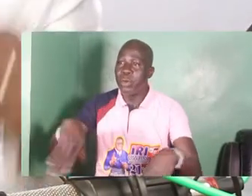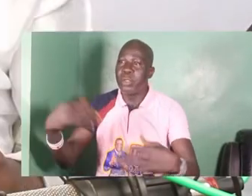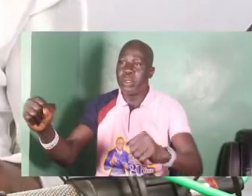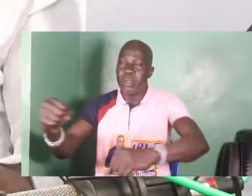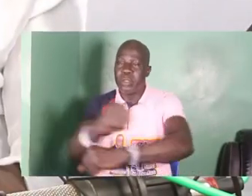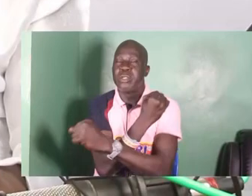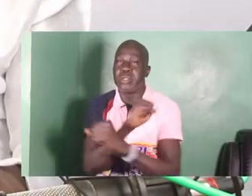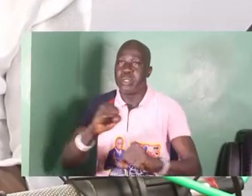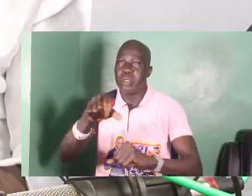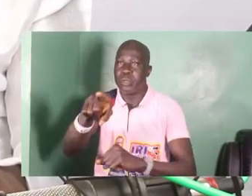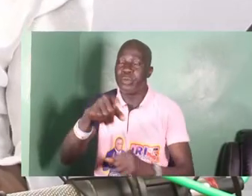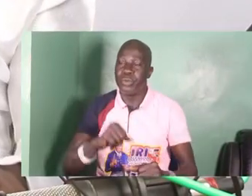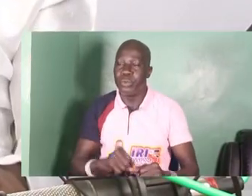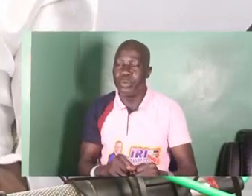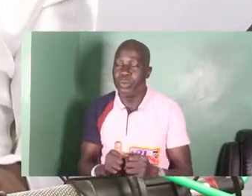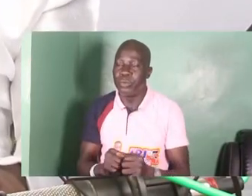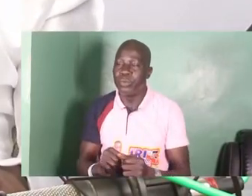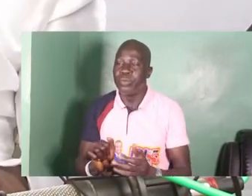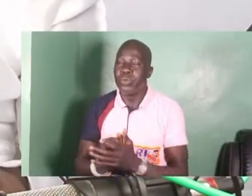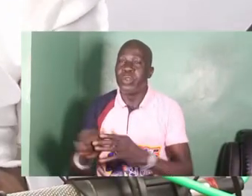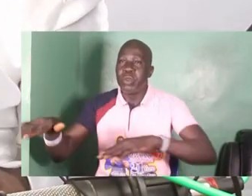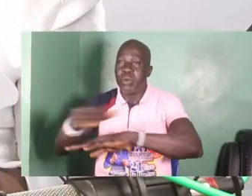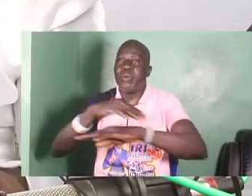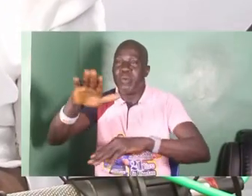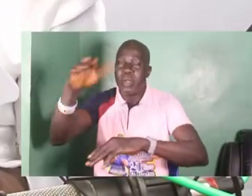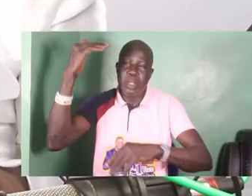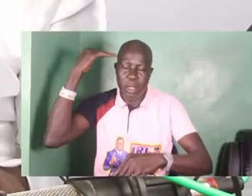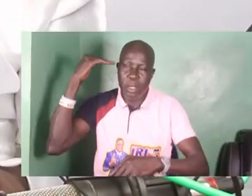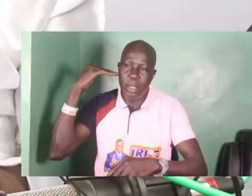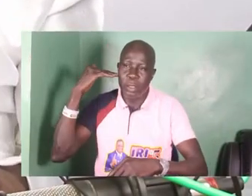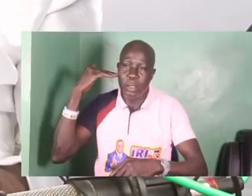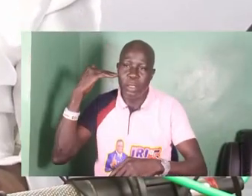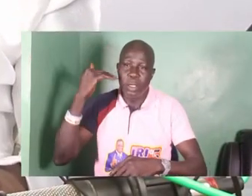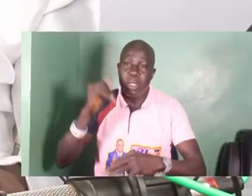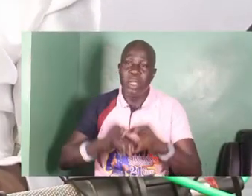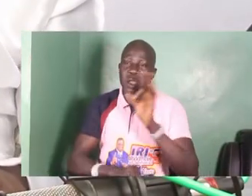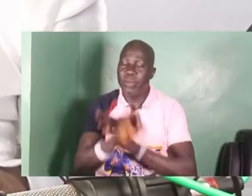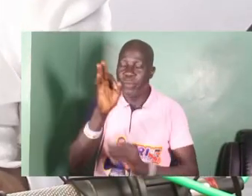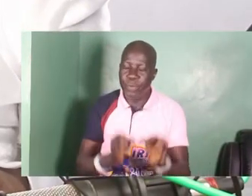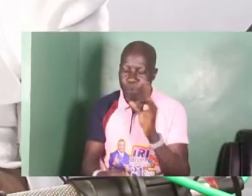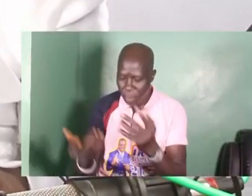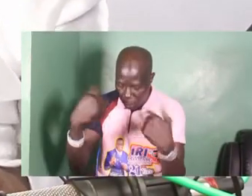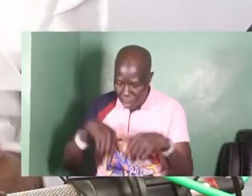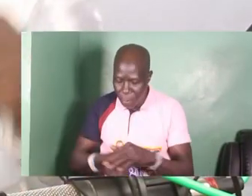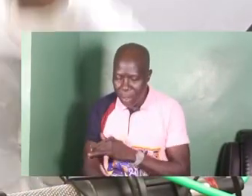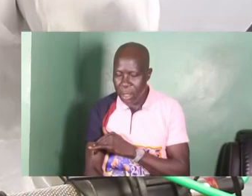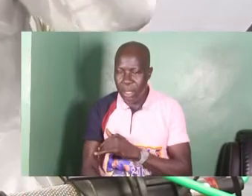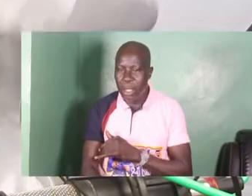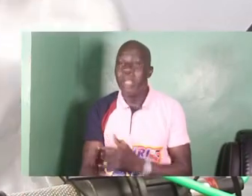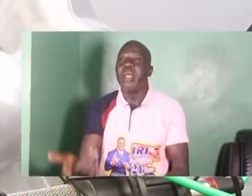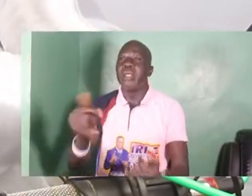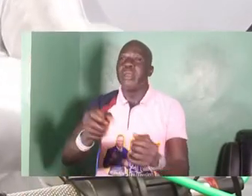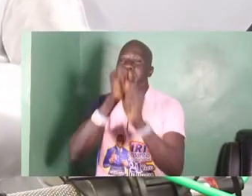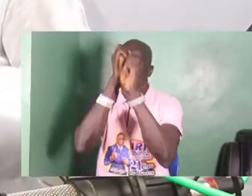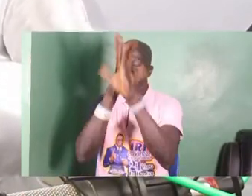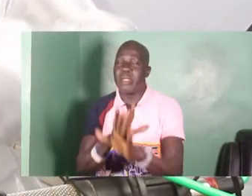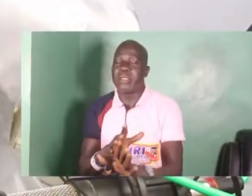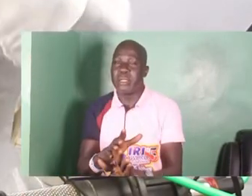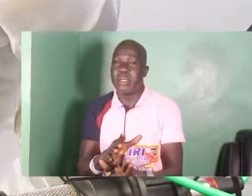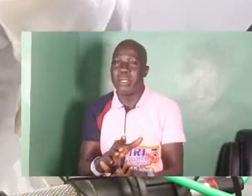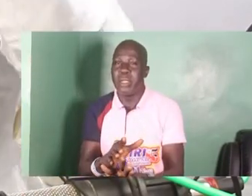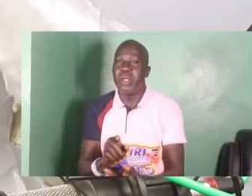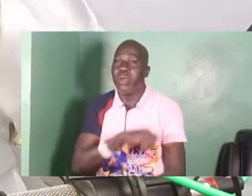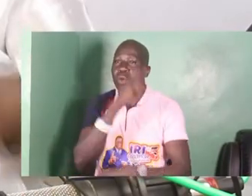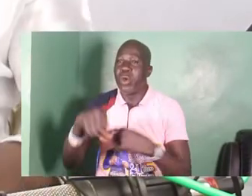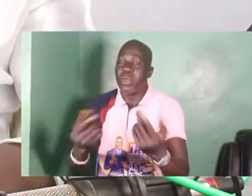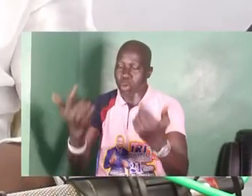omo god will protect you abolori re o ba won to ba jade ebu ko ni fun